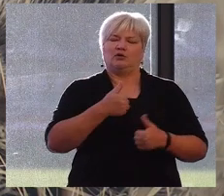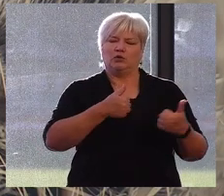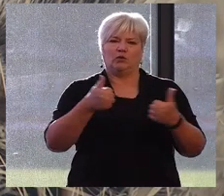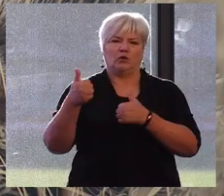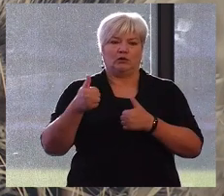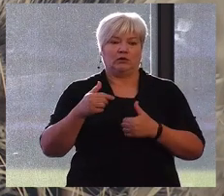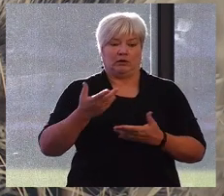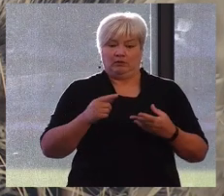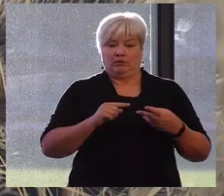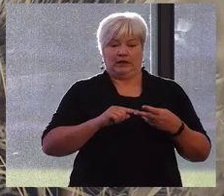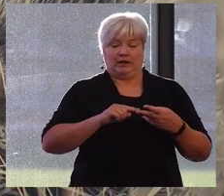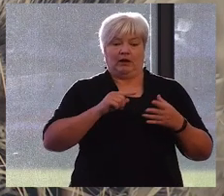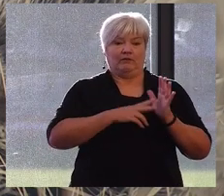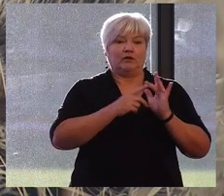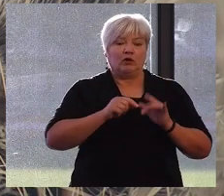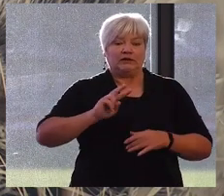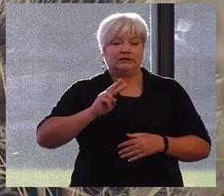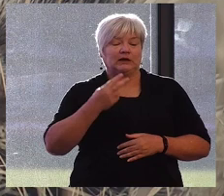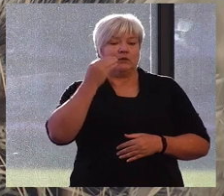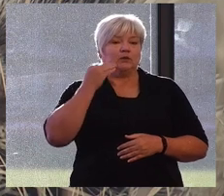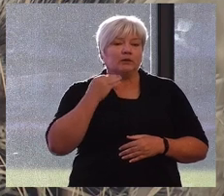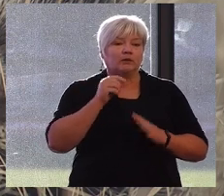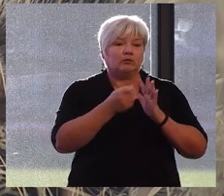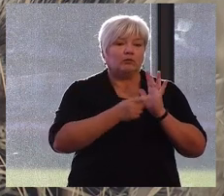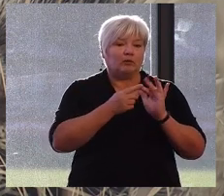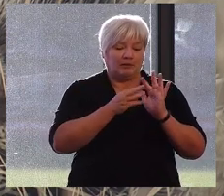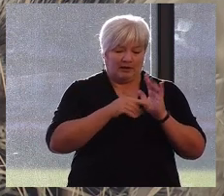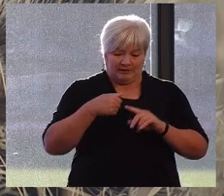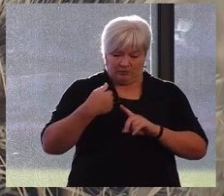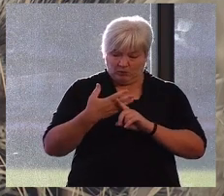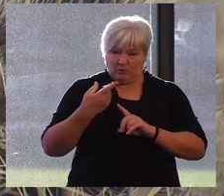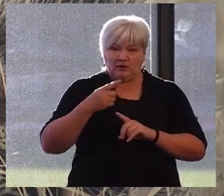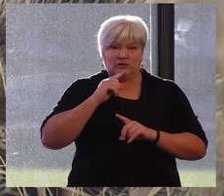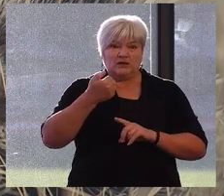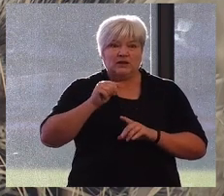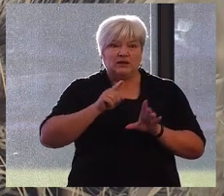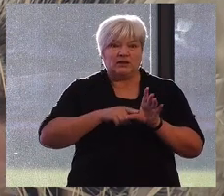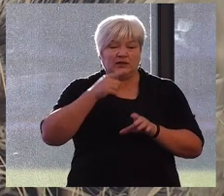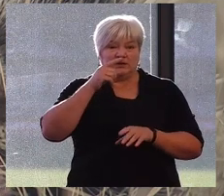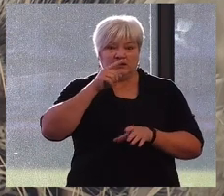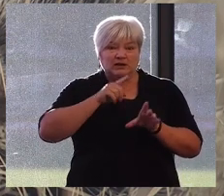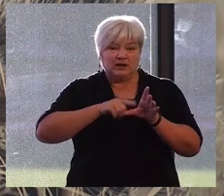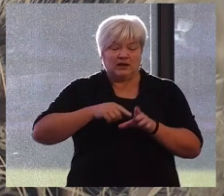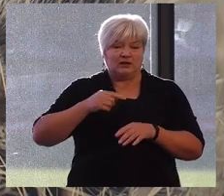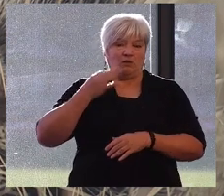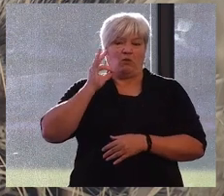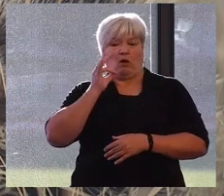in Victoria's history, 167 years of white political